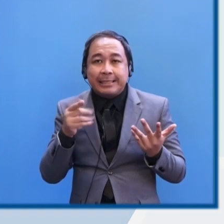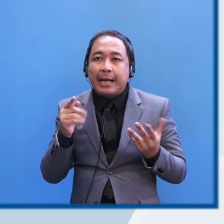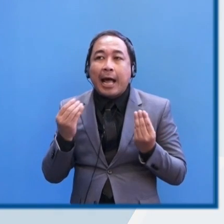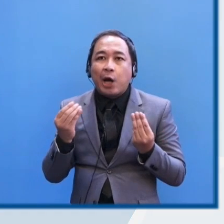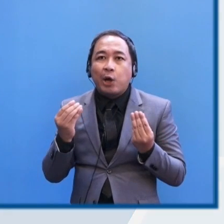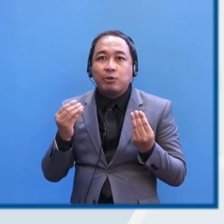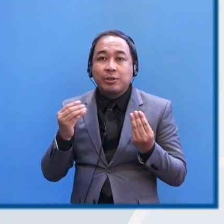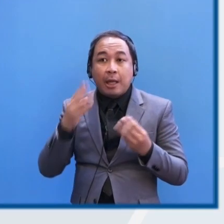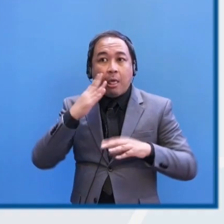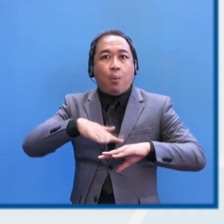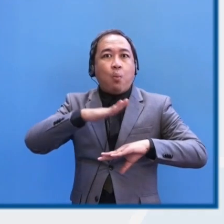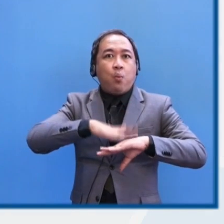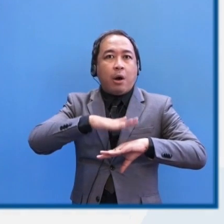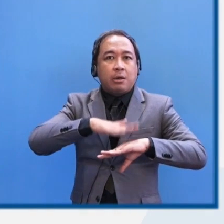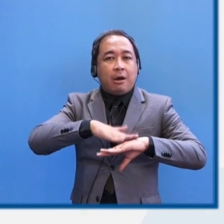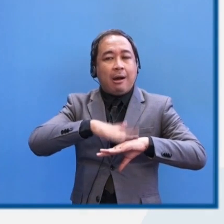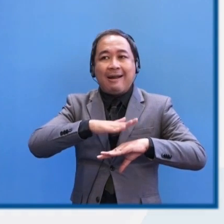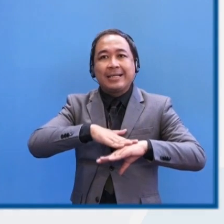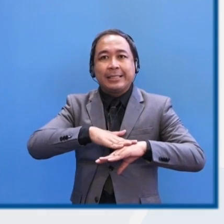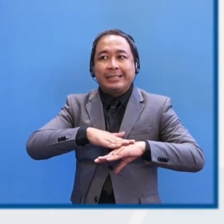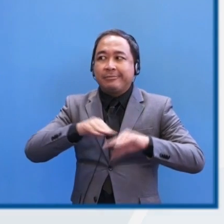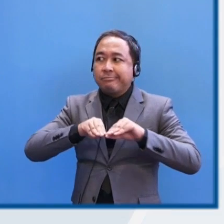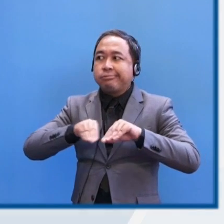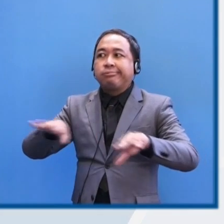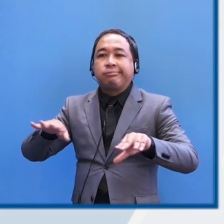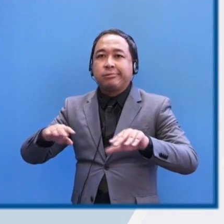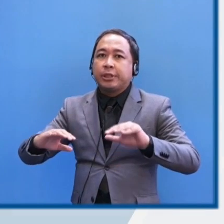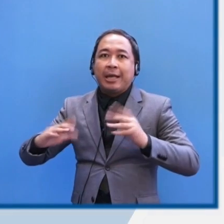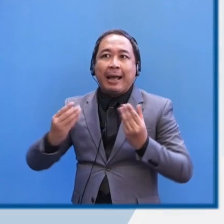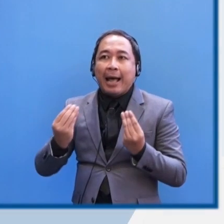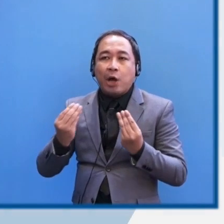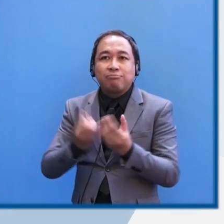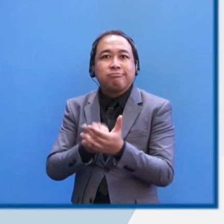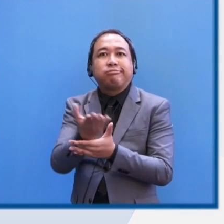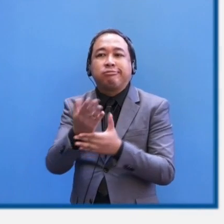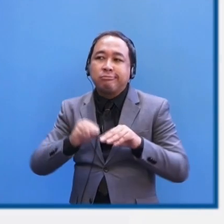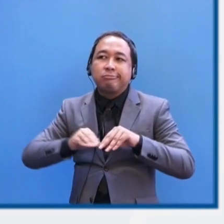on. And so I think everybody agrees that we